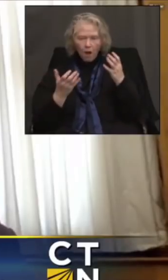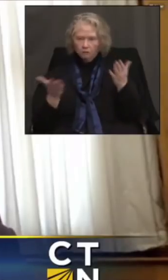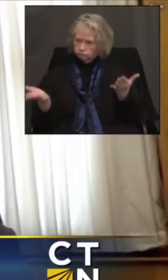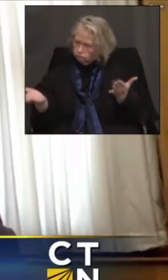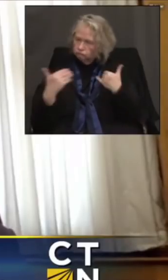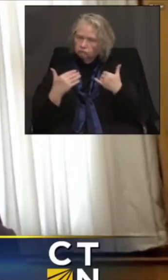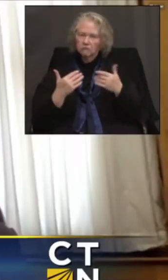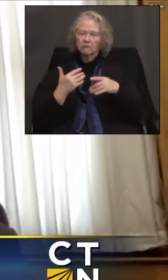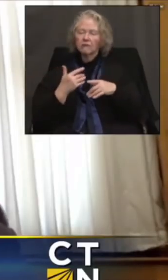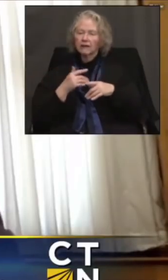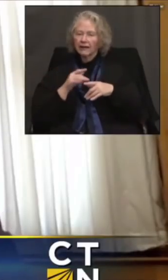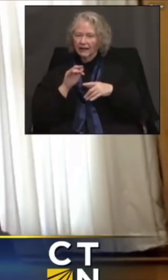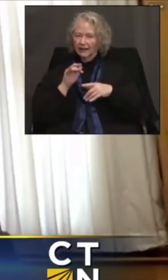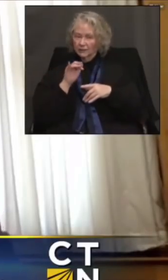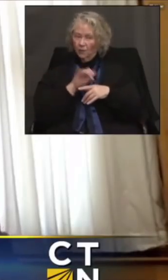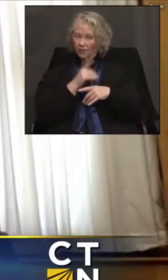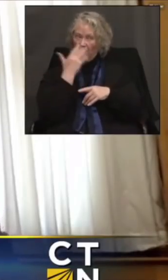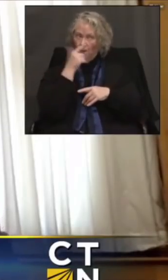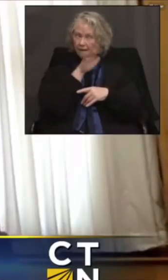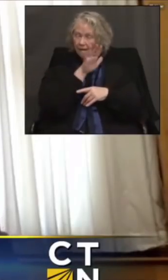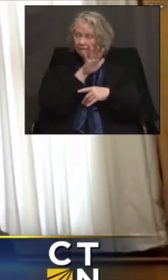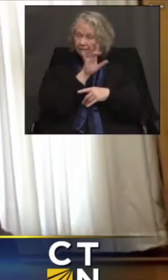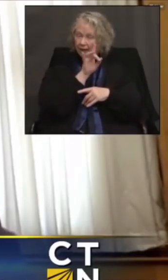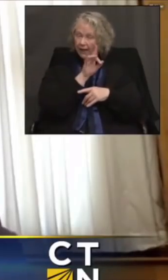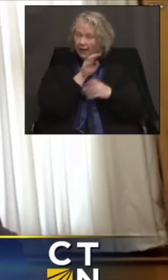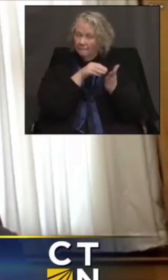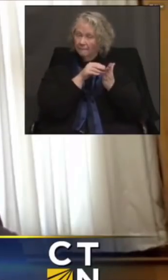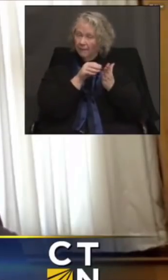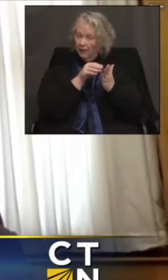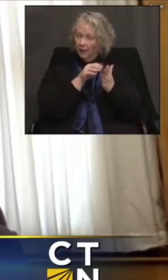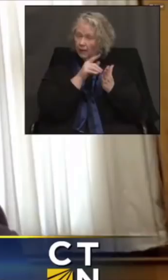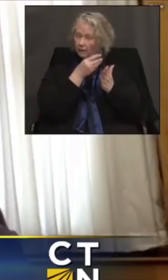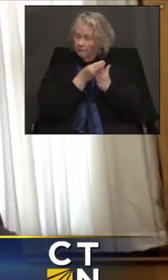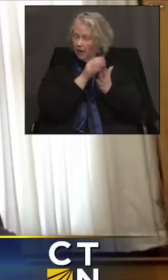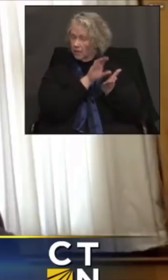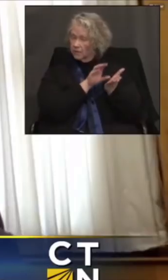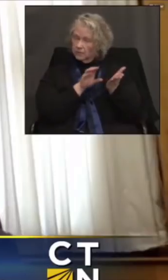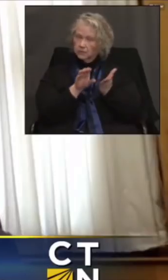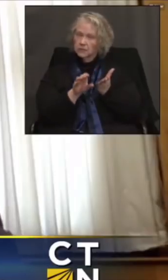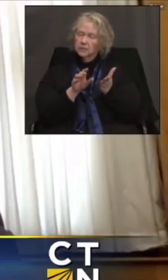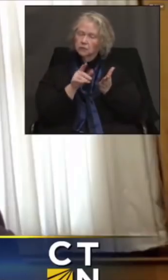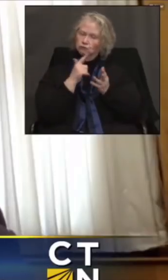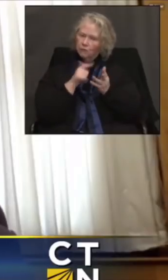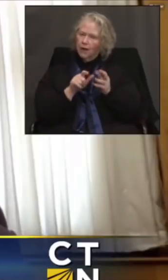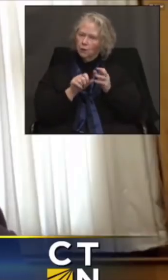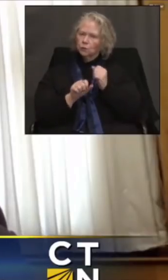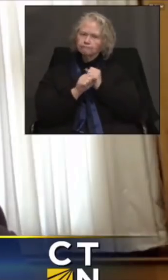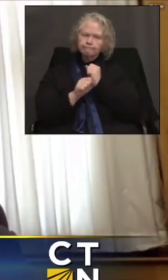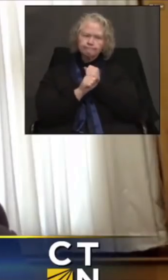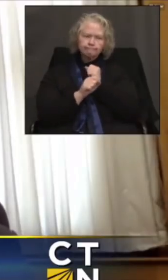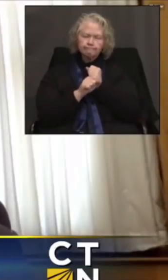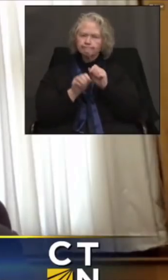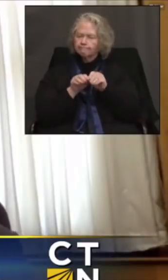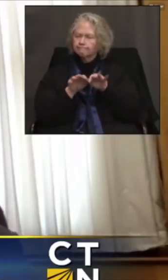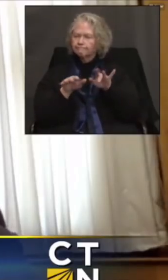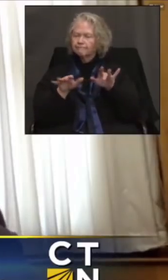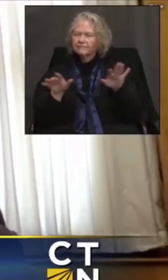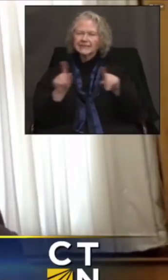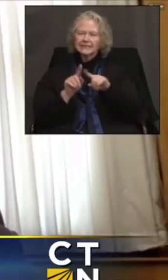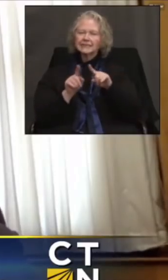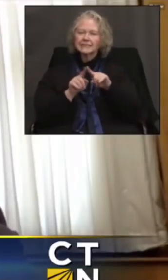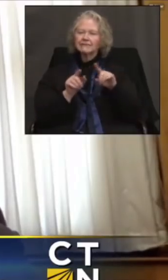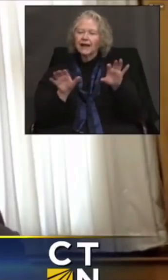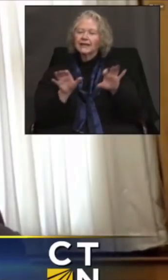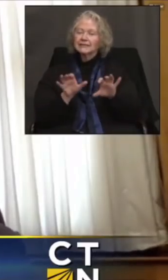That's the $58 million in investments that the governor announced that will build upon very similar activities that have already been going on in many of